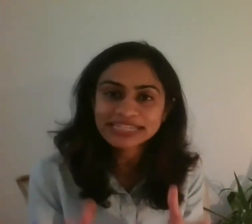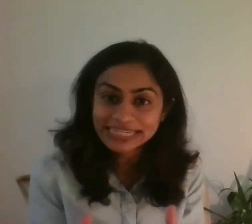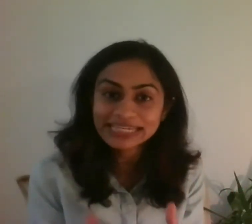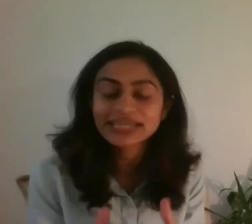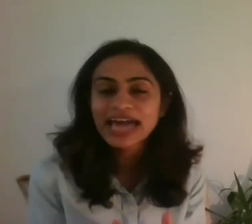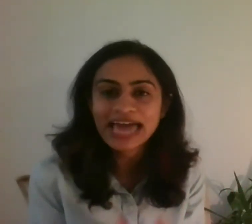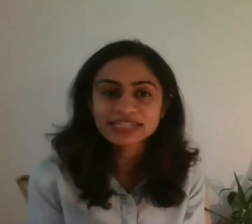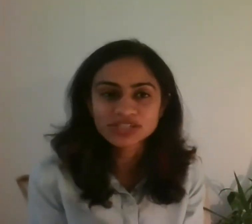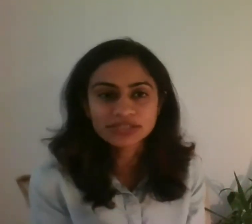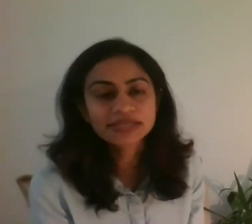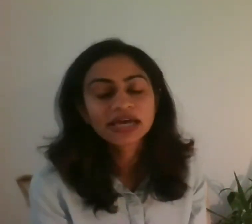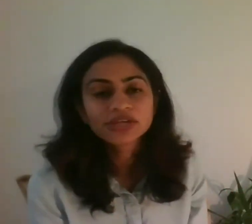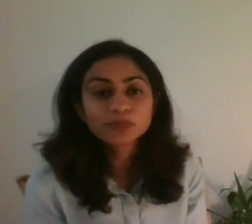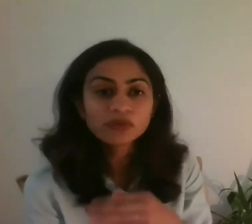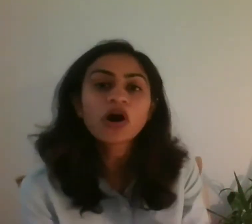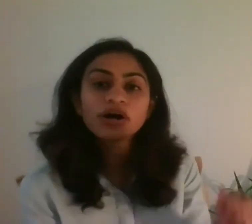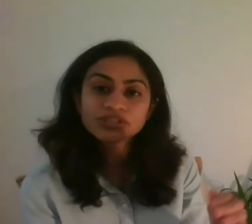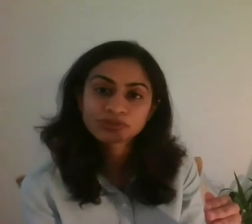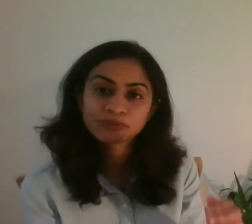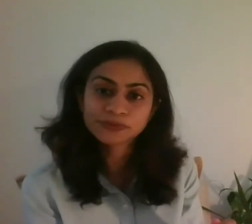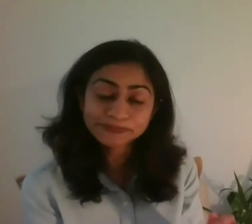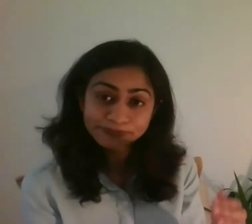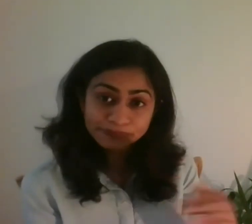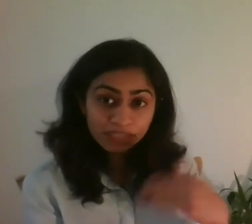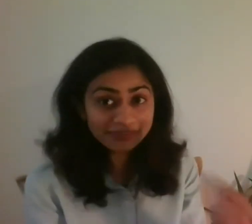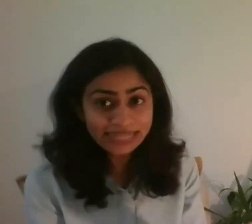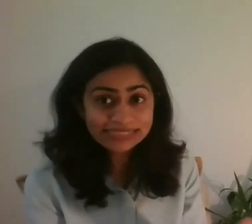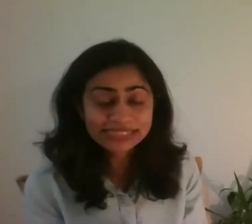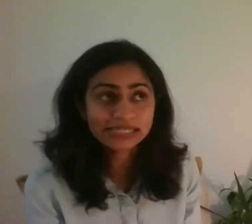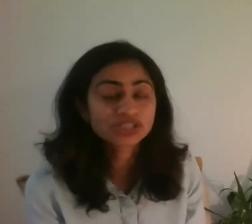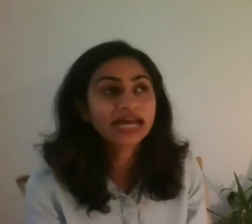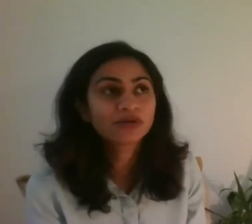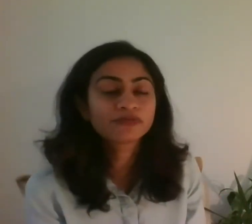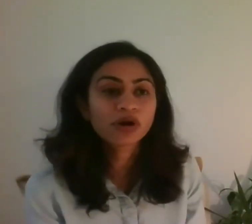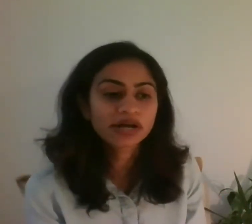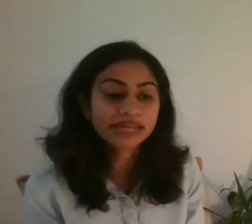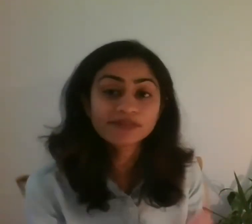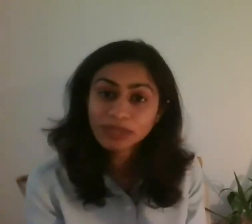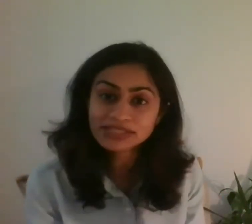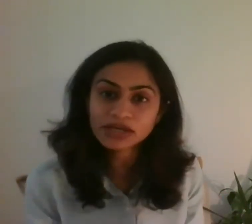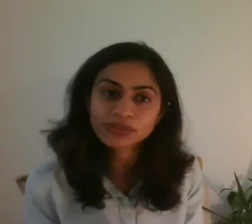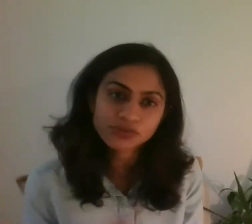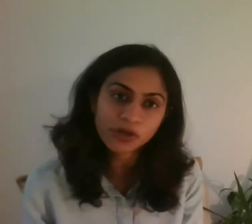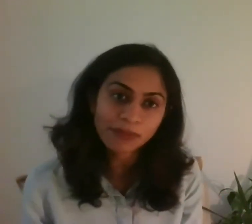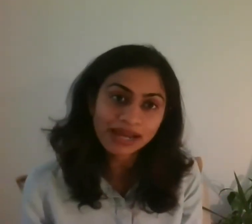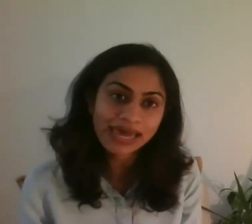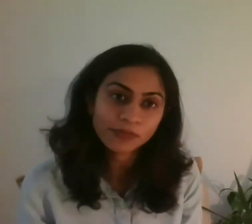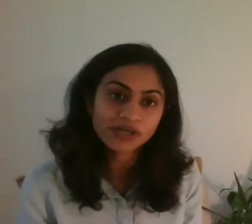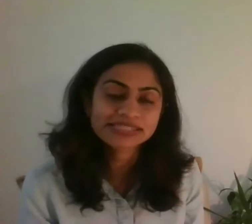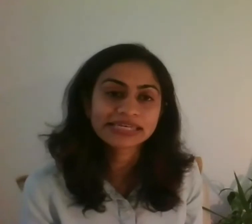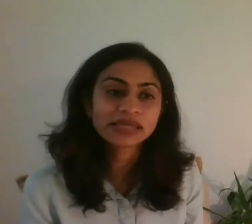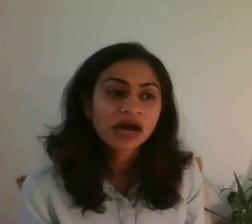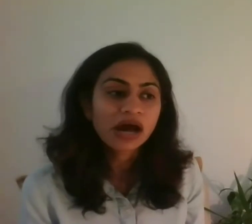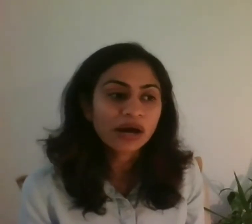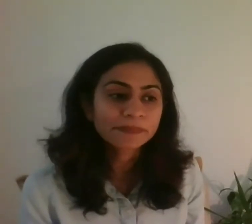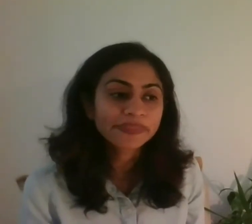potent lead antigens, you move on to the next stage. Now, for influenza, which is what my lab works